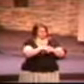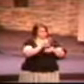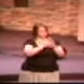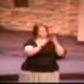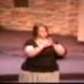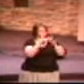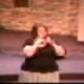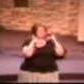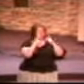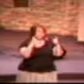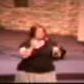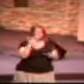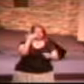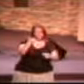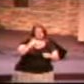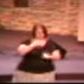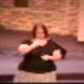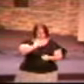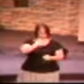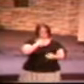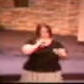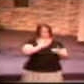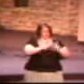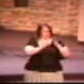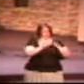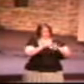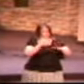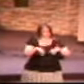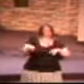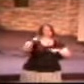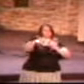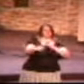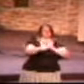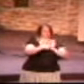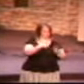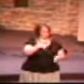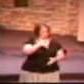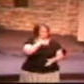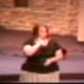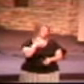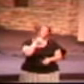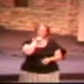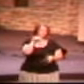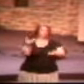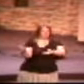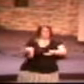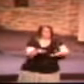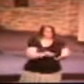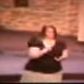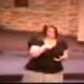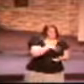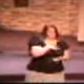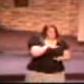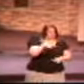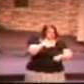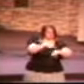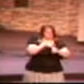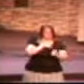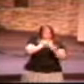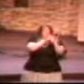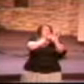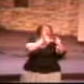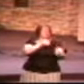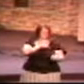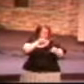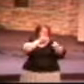our sins, for we ourselves forgive everyone indebted to us, and do not bring us to the time of trial.